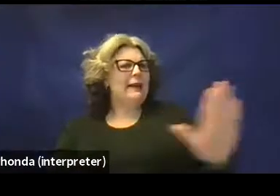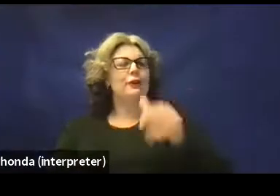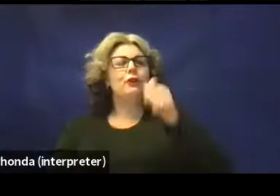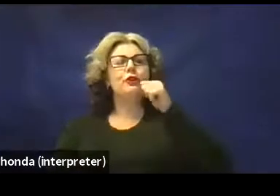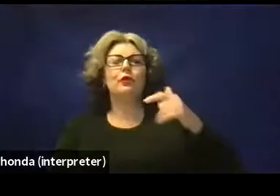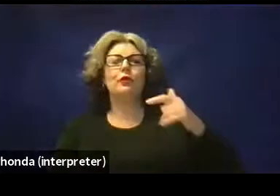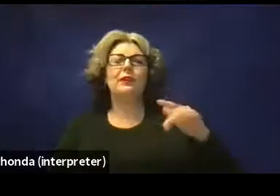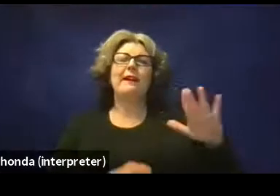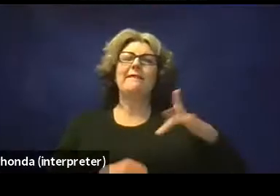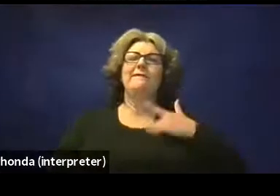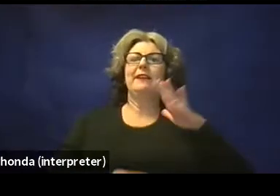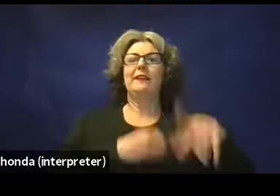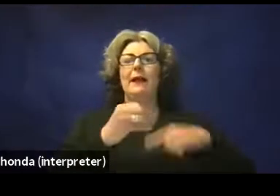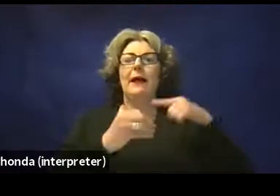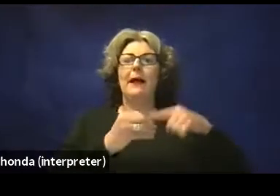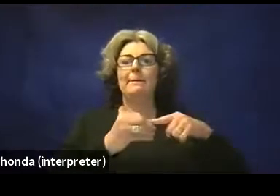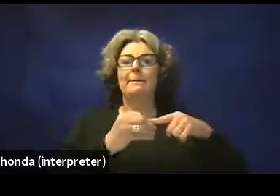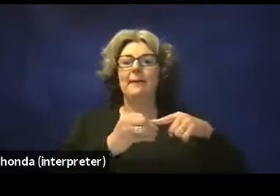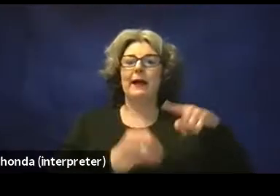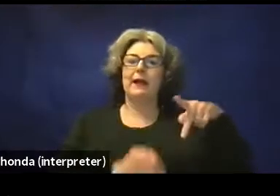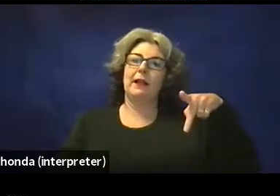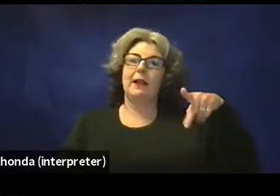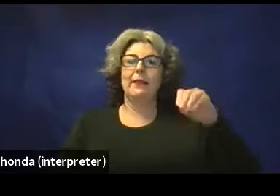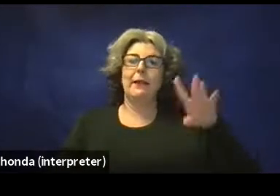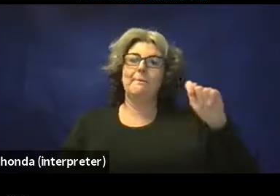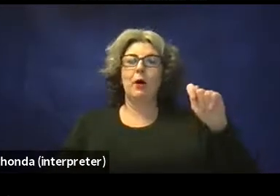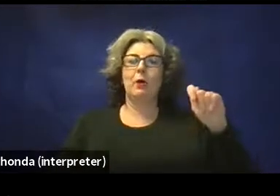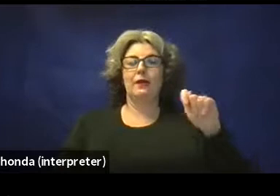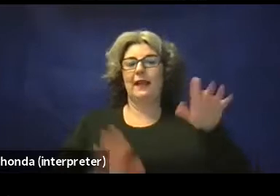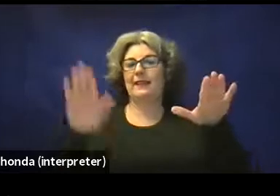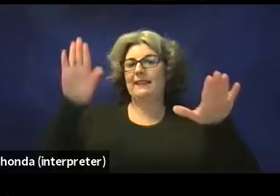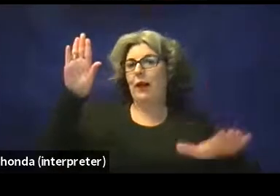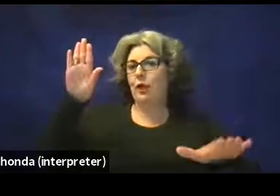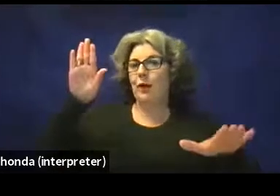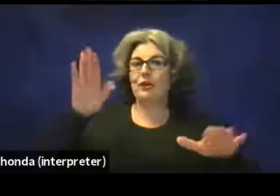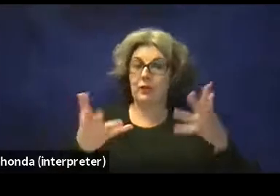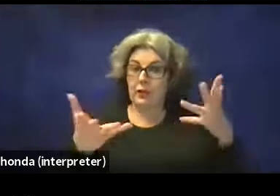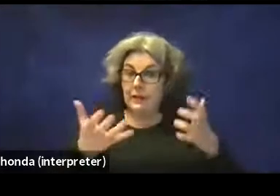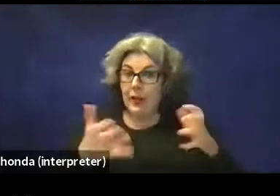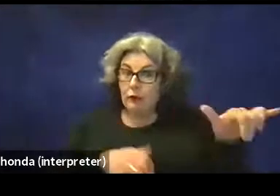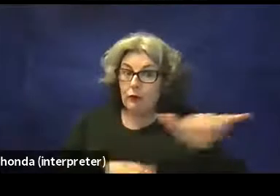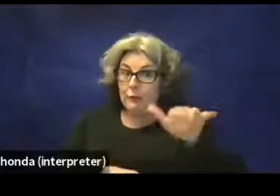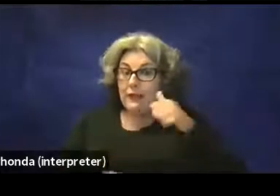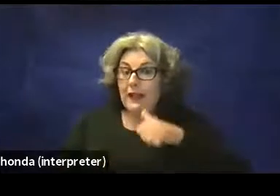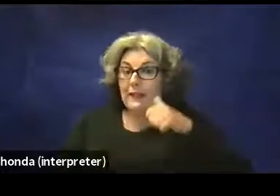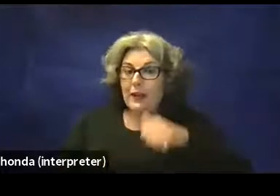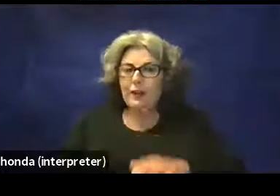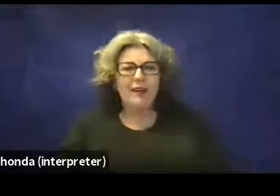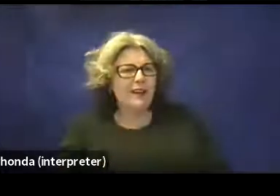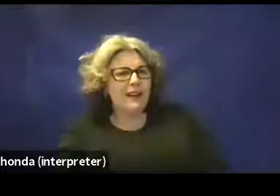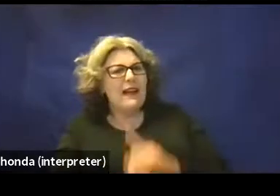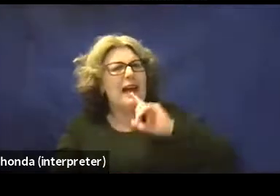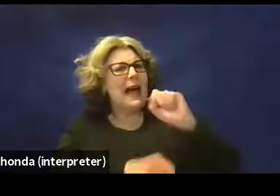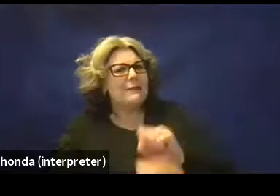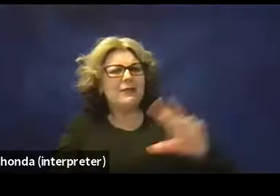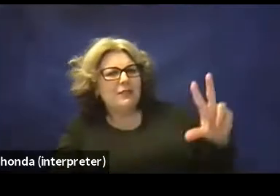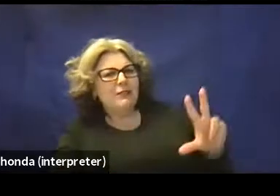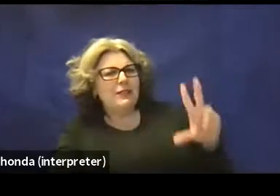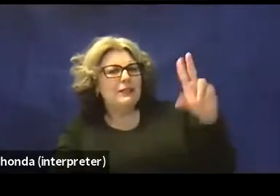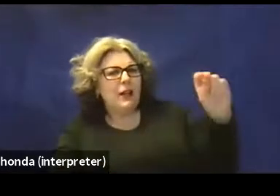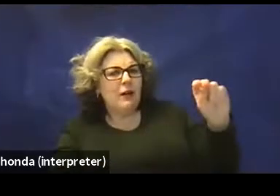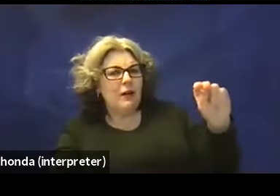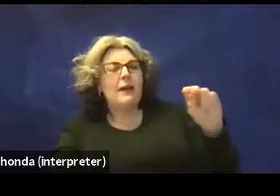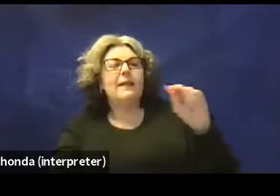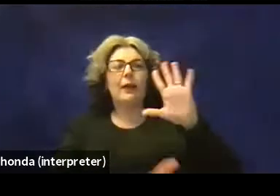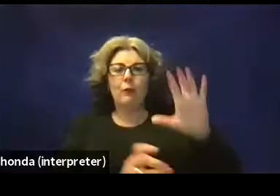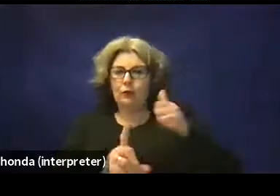feel about the poet that was at the inauguration? Don't they want to be like her? I said, absolutely not. They want to be